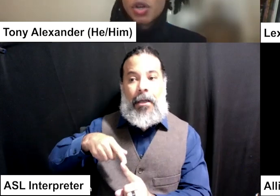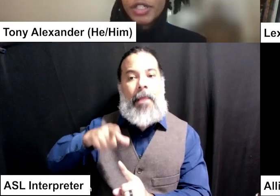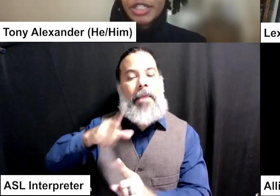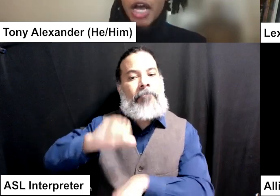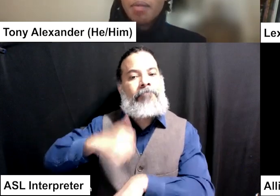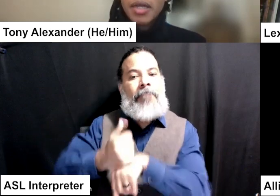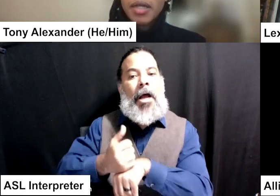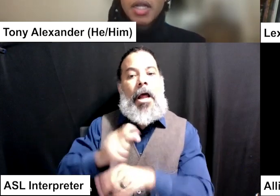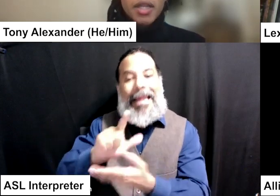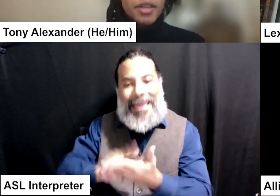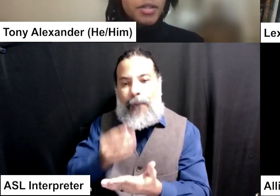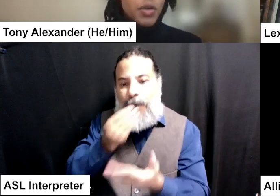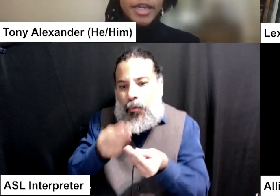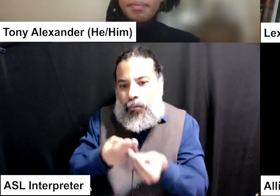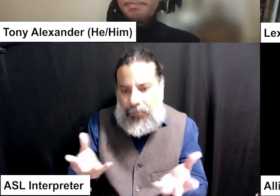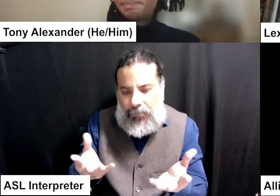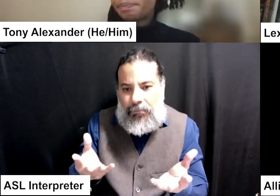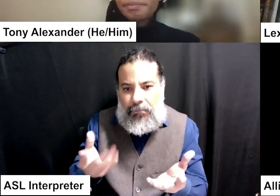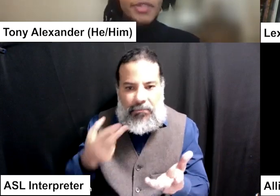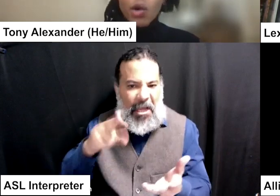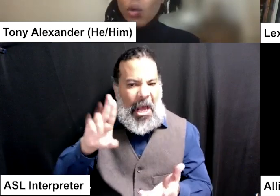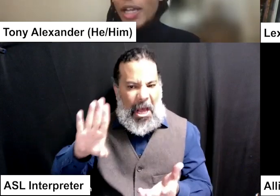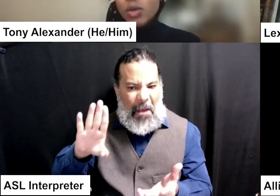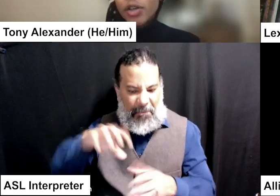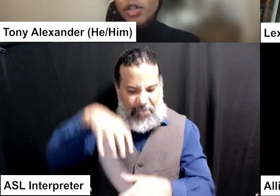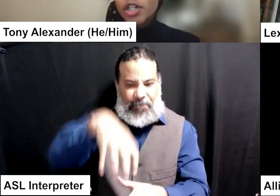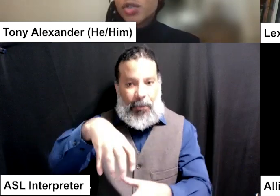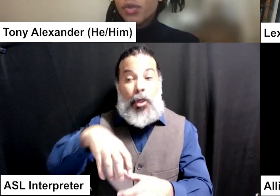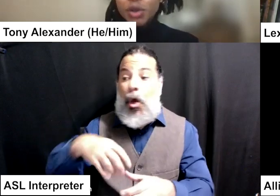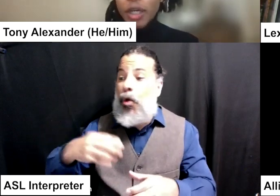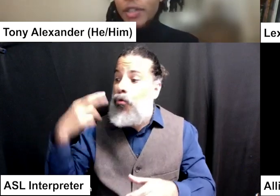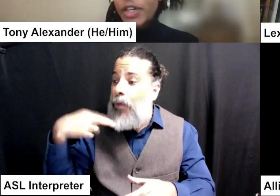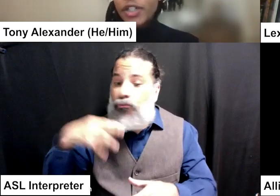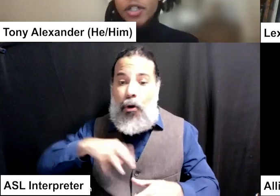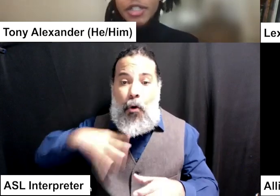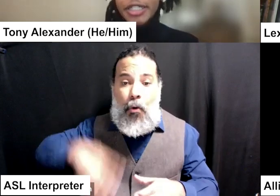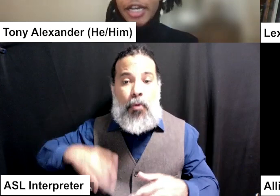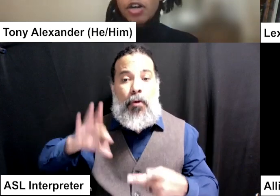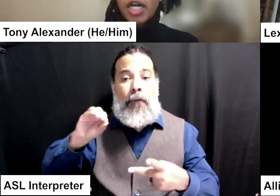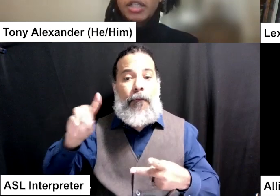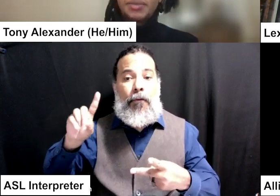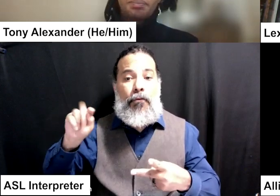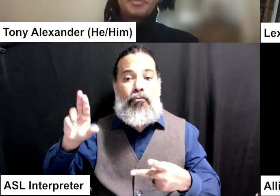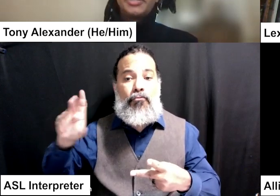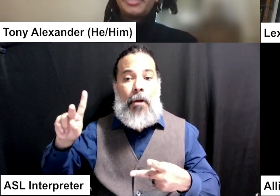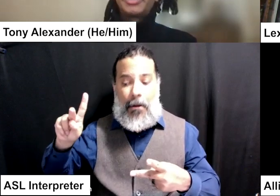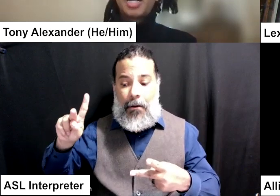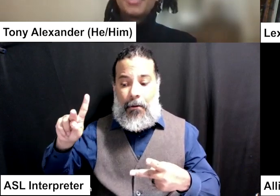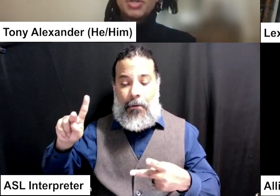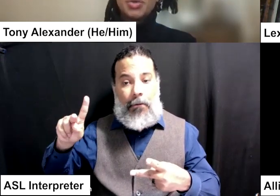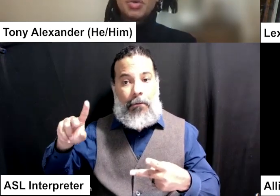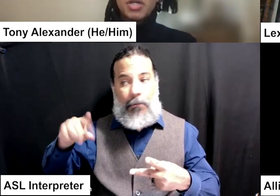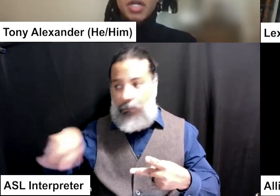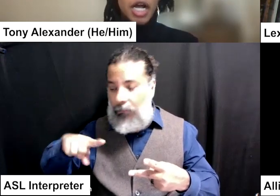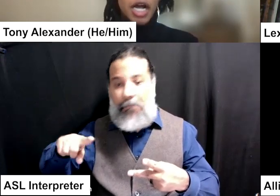food services hub so that restaurant owners, food truck vendors, et cetera, could